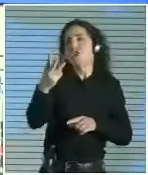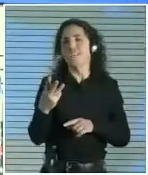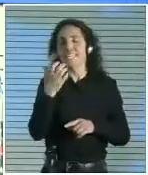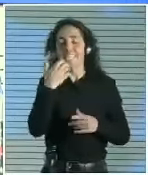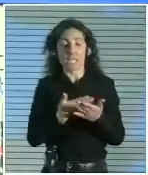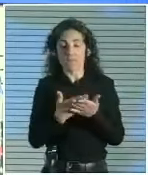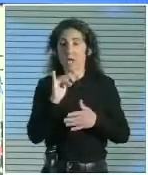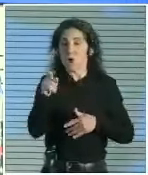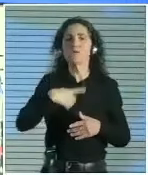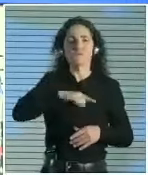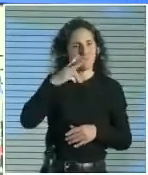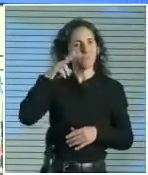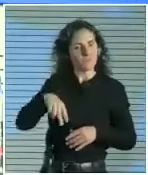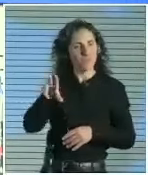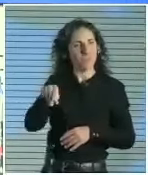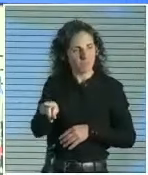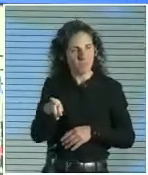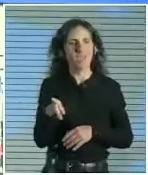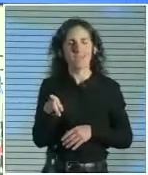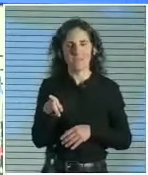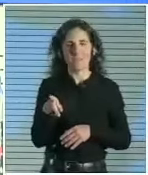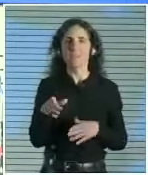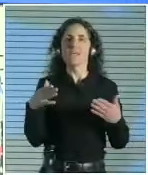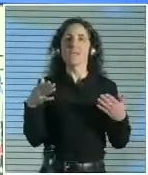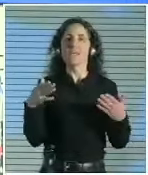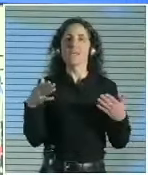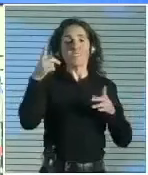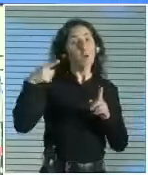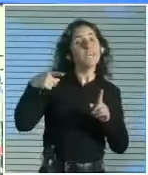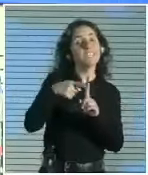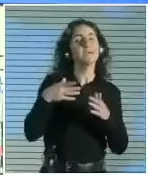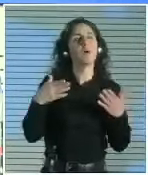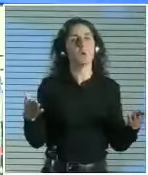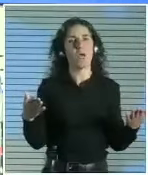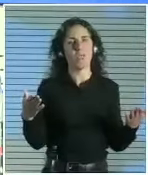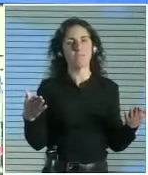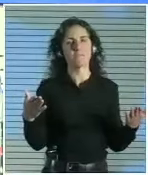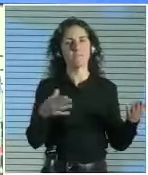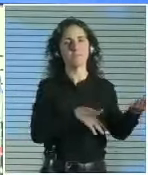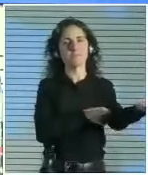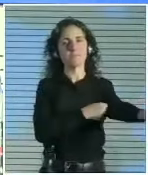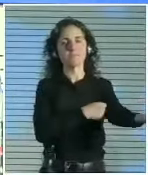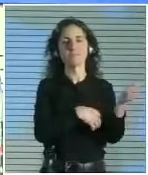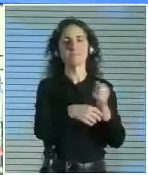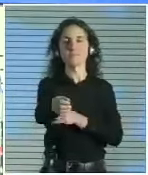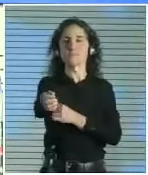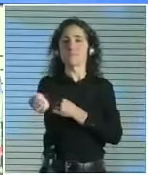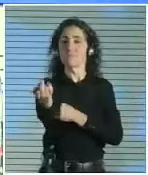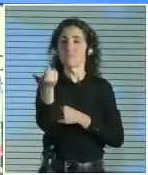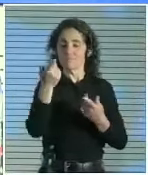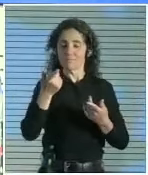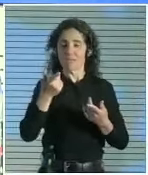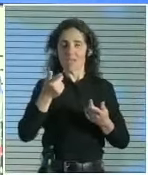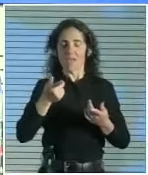that as such. So the goal again was really to provide the more conscious consumer with credible, transparent, and easy